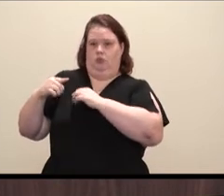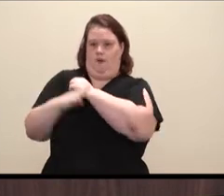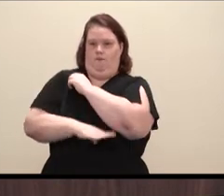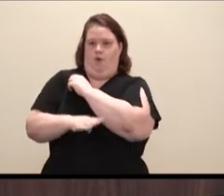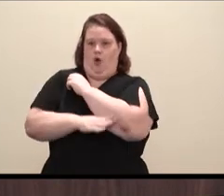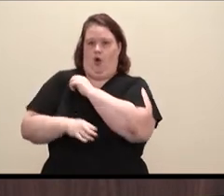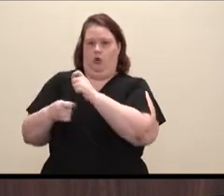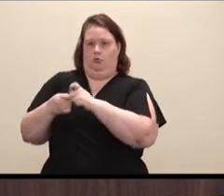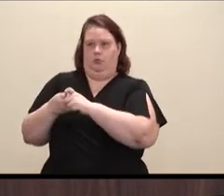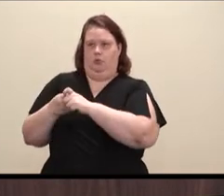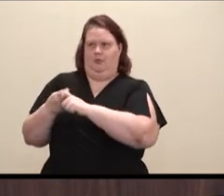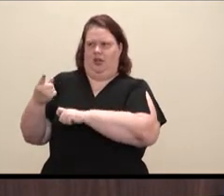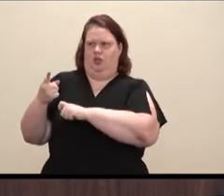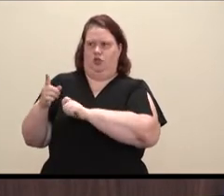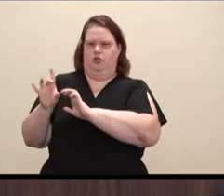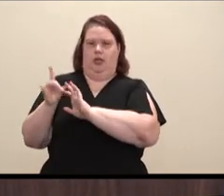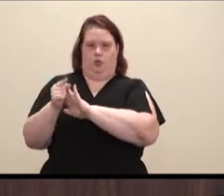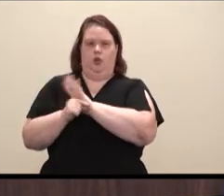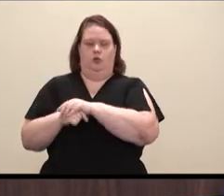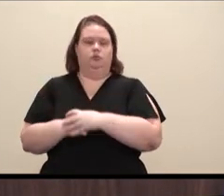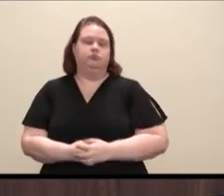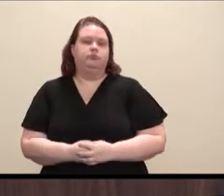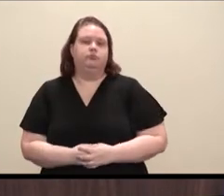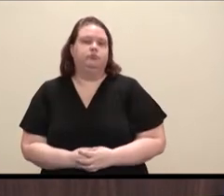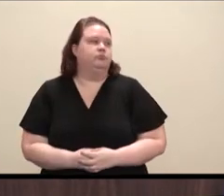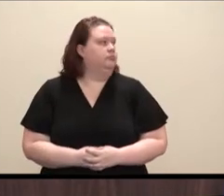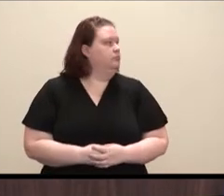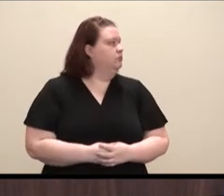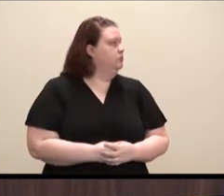next year's eighth graders and moving forward. Well,